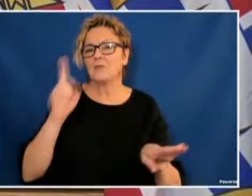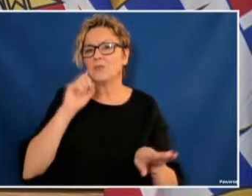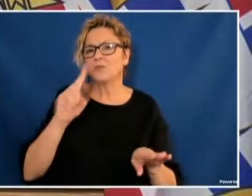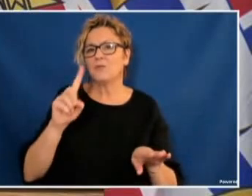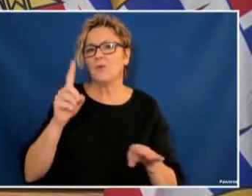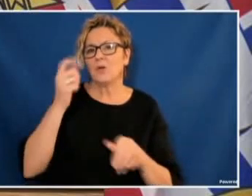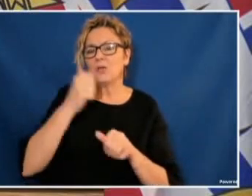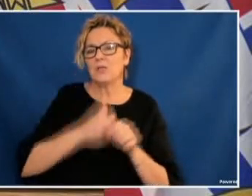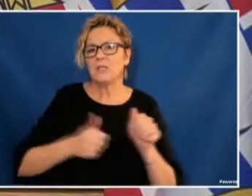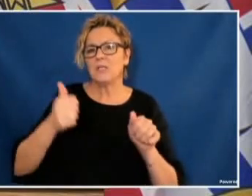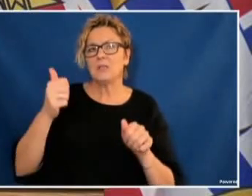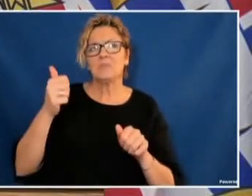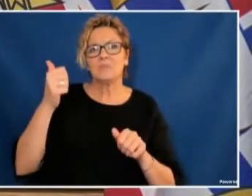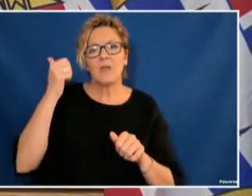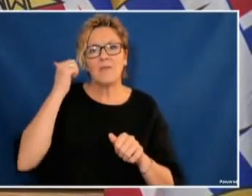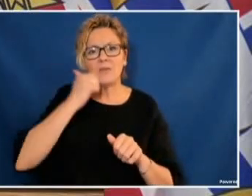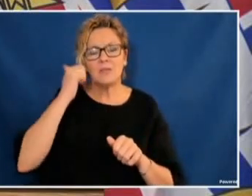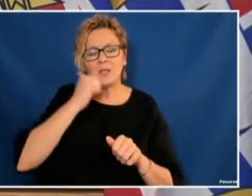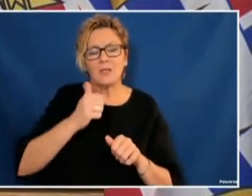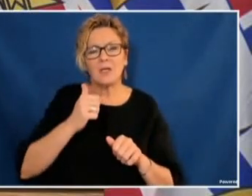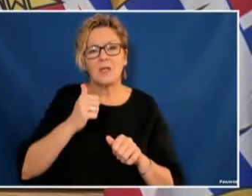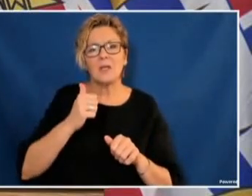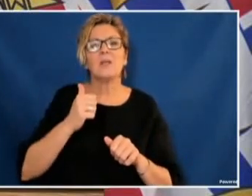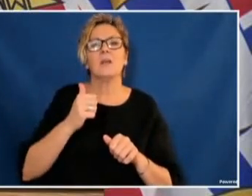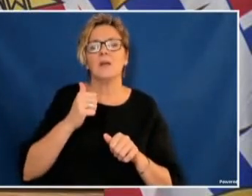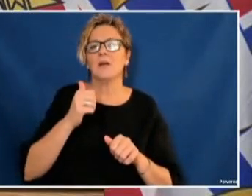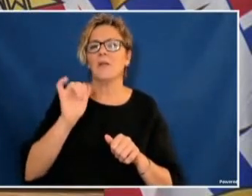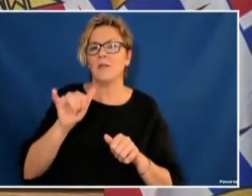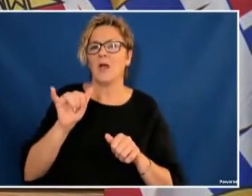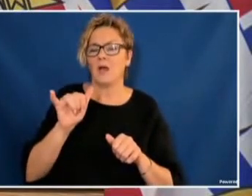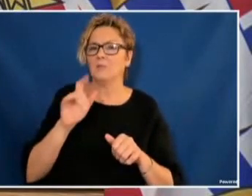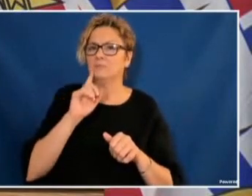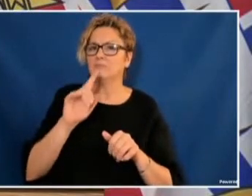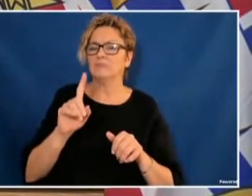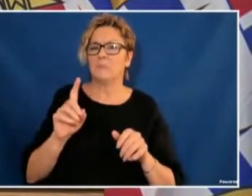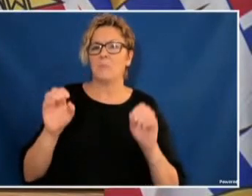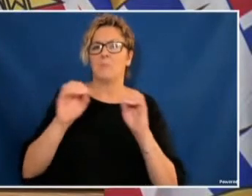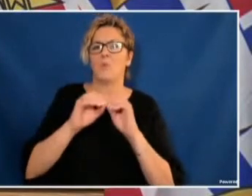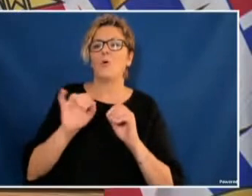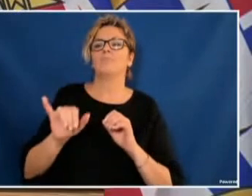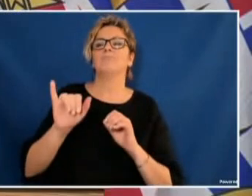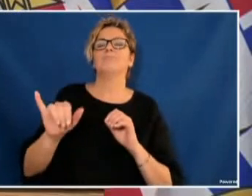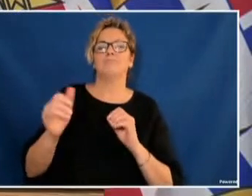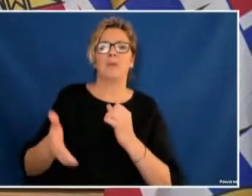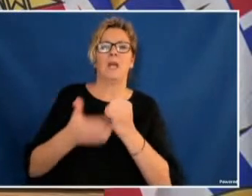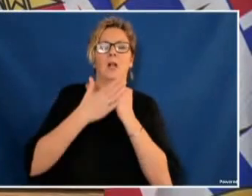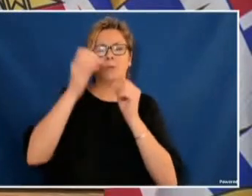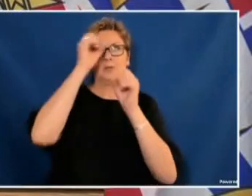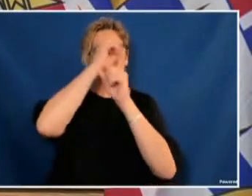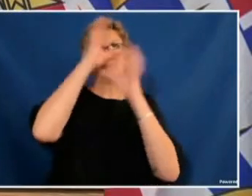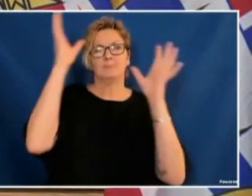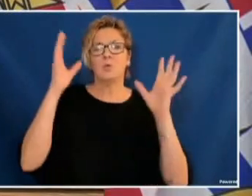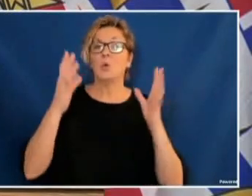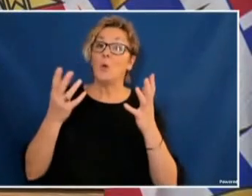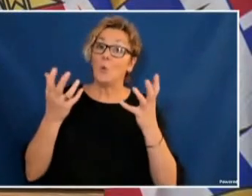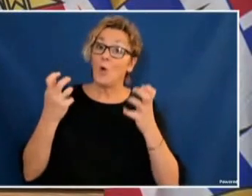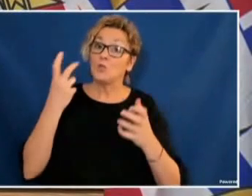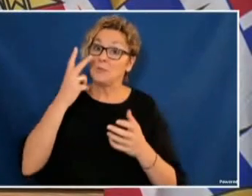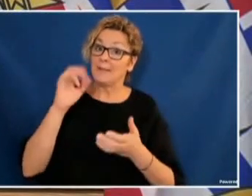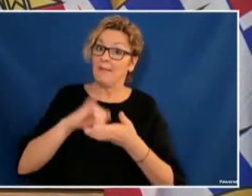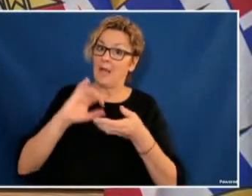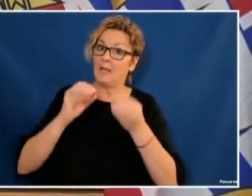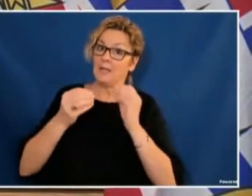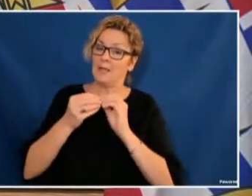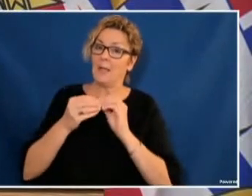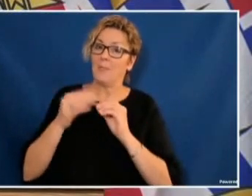most challenging of times. People are following these orders and using our layers of protection for two